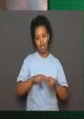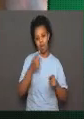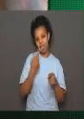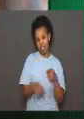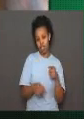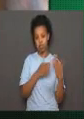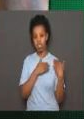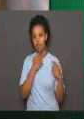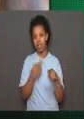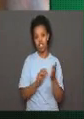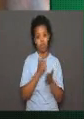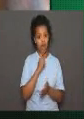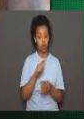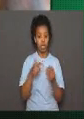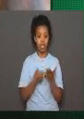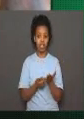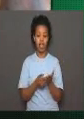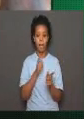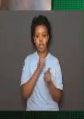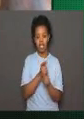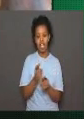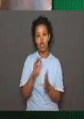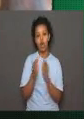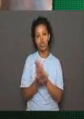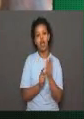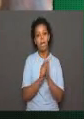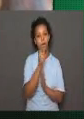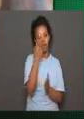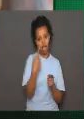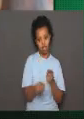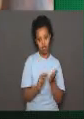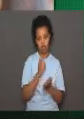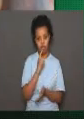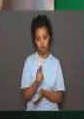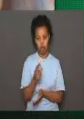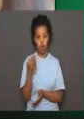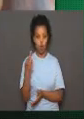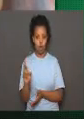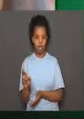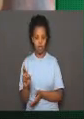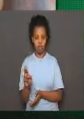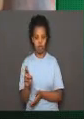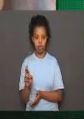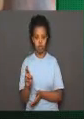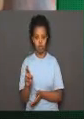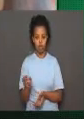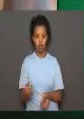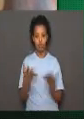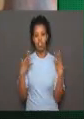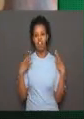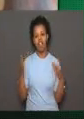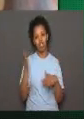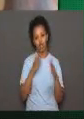It could fail to grow properly, or it could be born with substantial